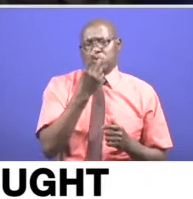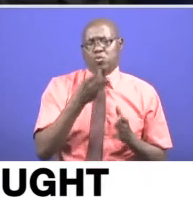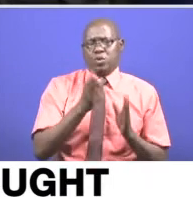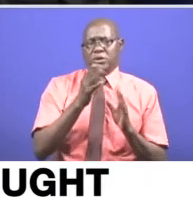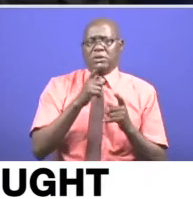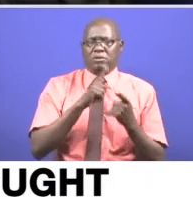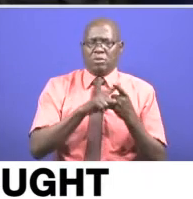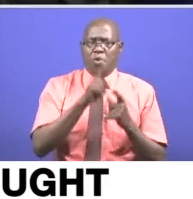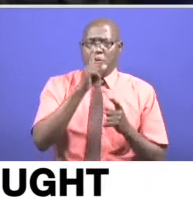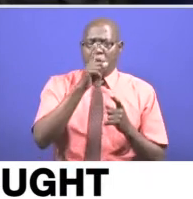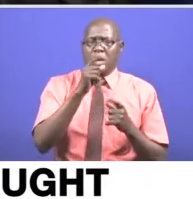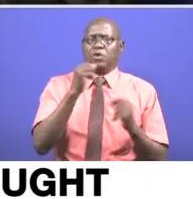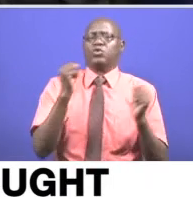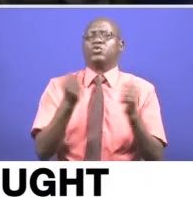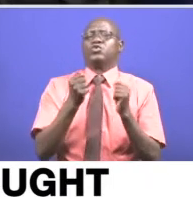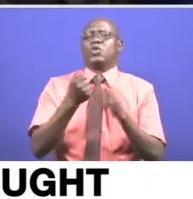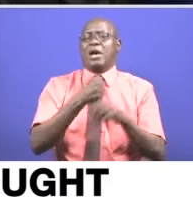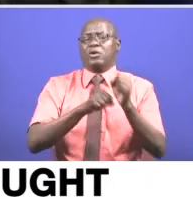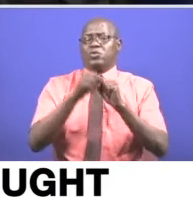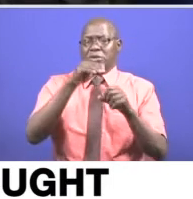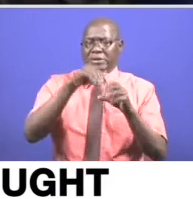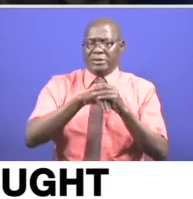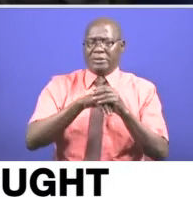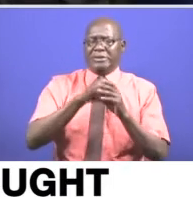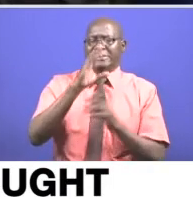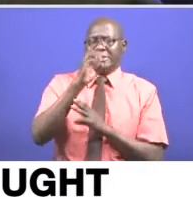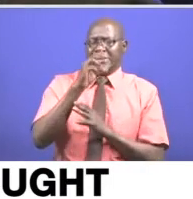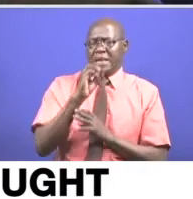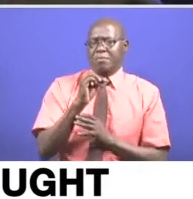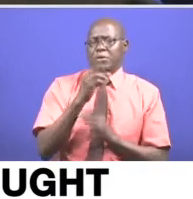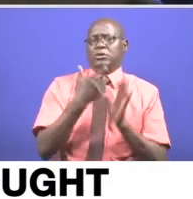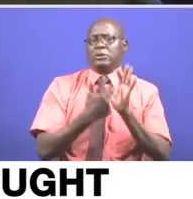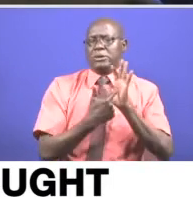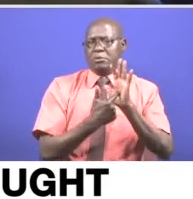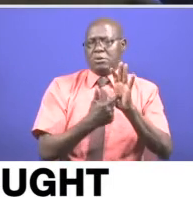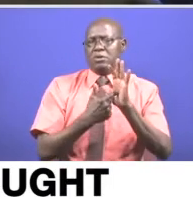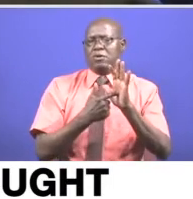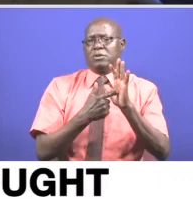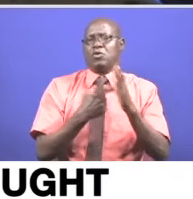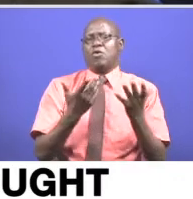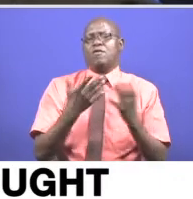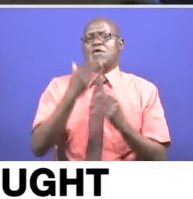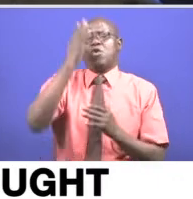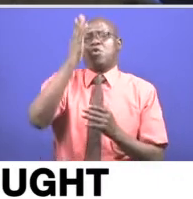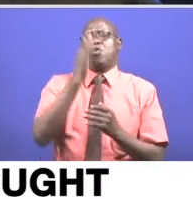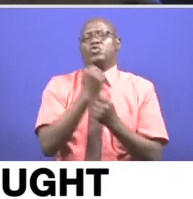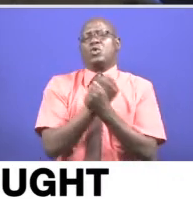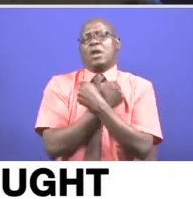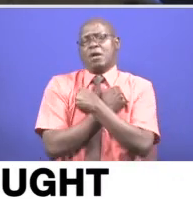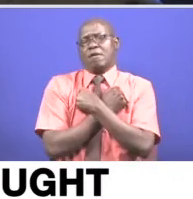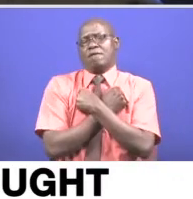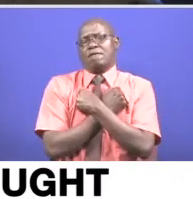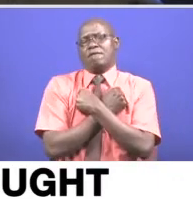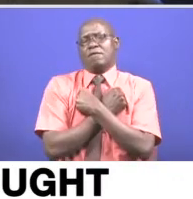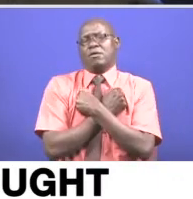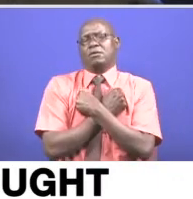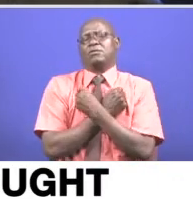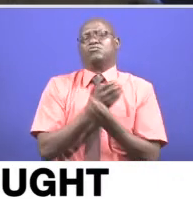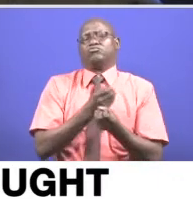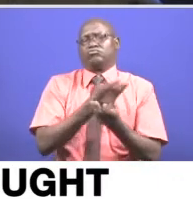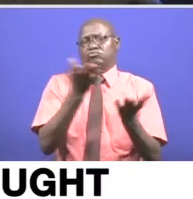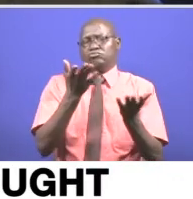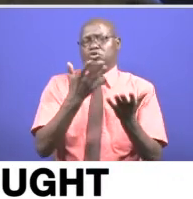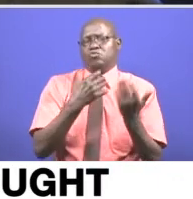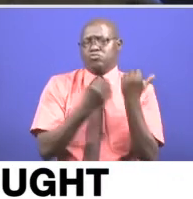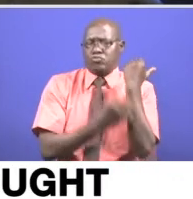social action and advocacy in Citam is the demonstration of God's love to the poor, the weak and the